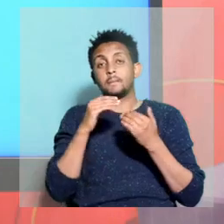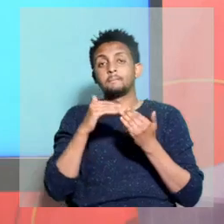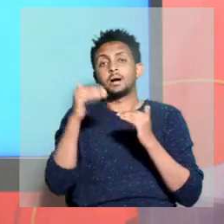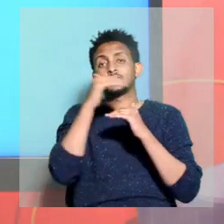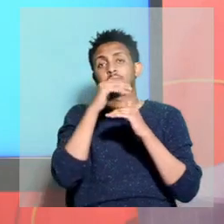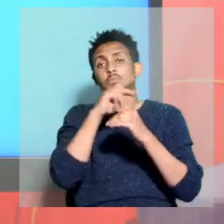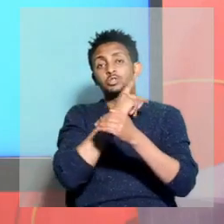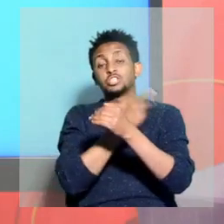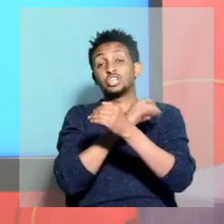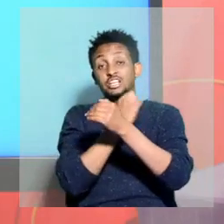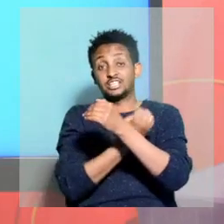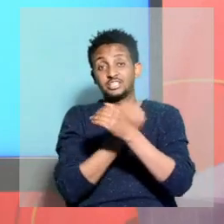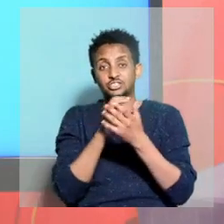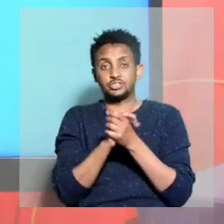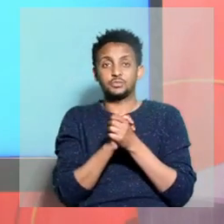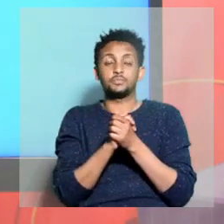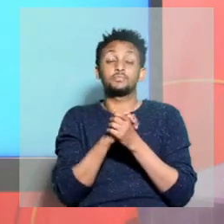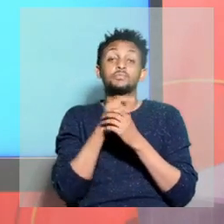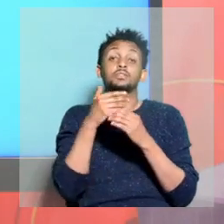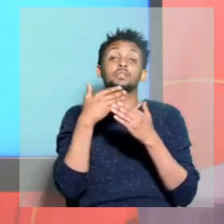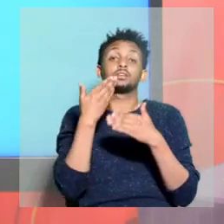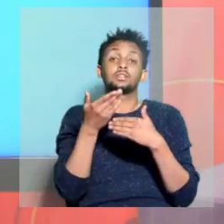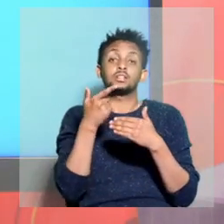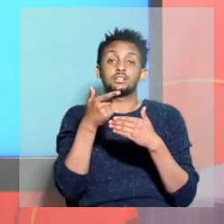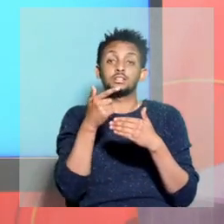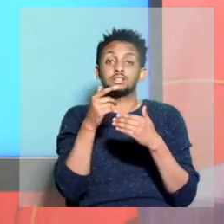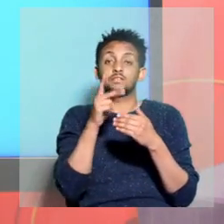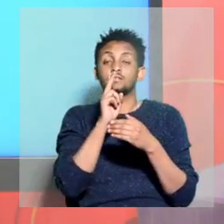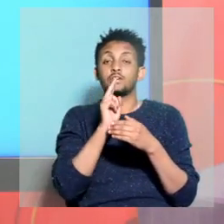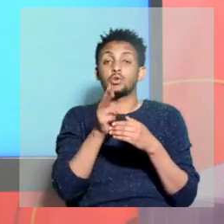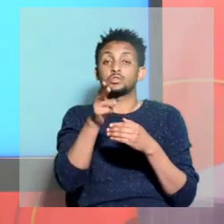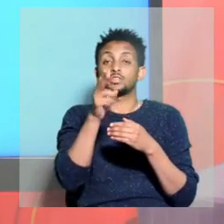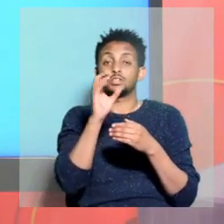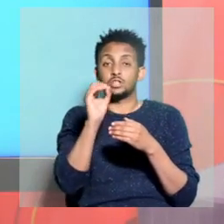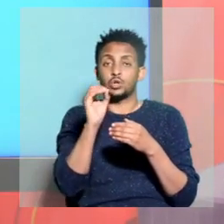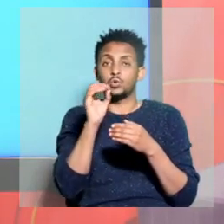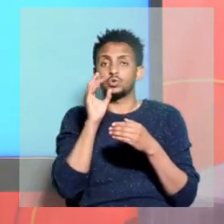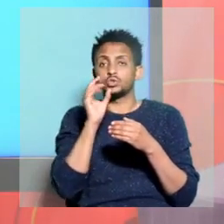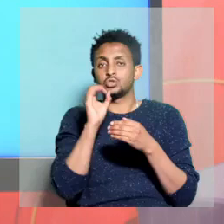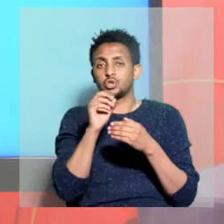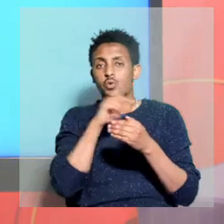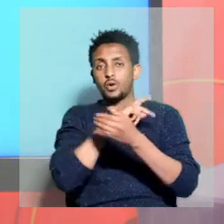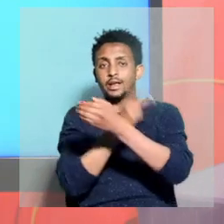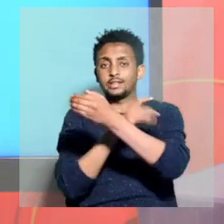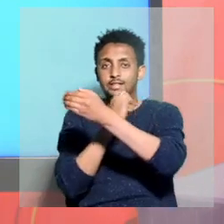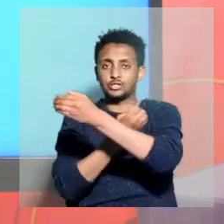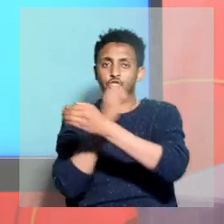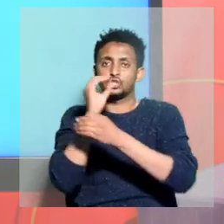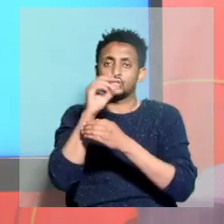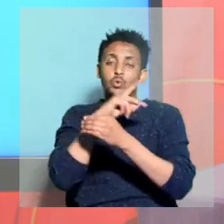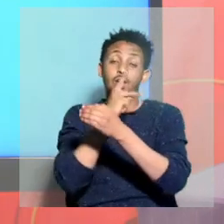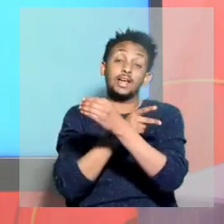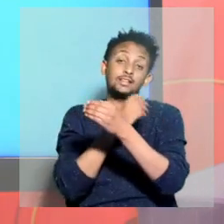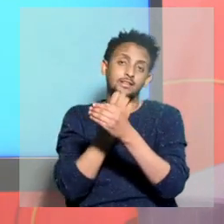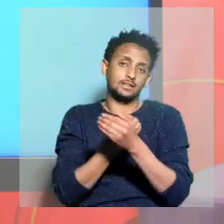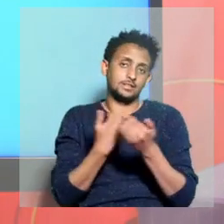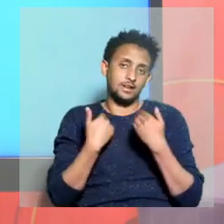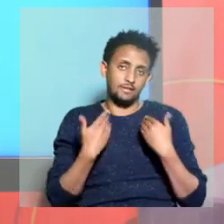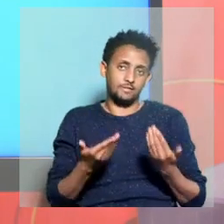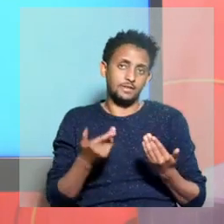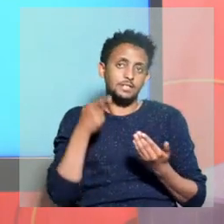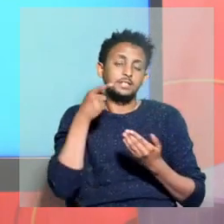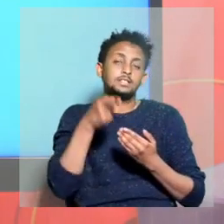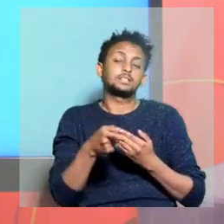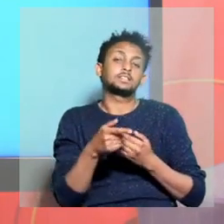maximum potential energy. And then, since the velocity is 0, we have 0 kinetic energy, 0 kinetic energy